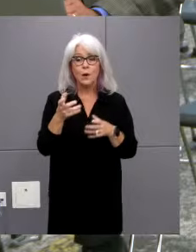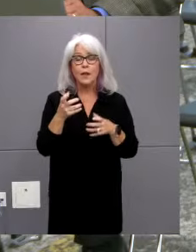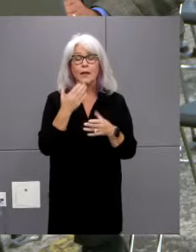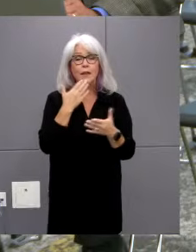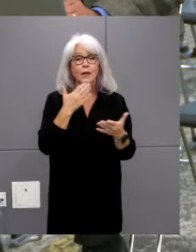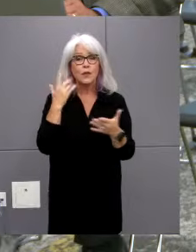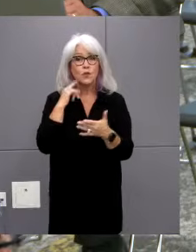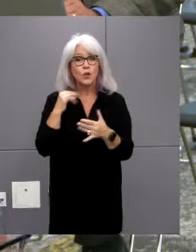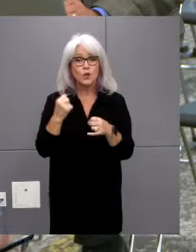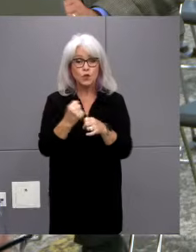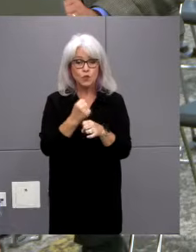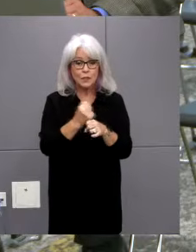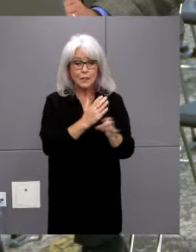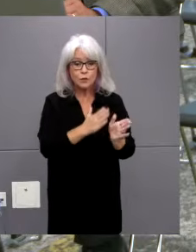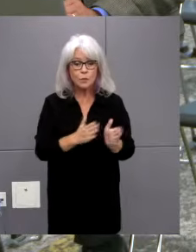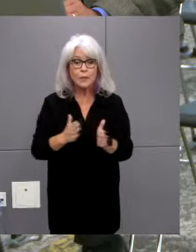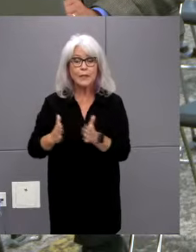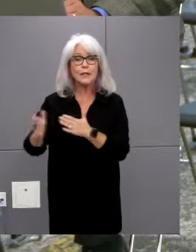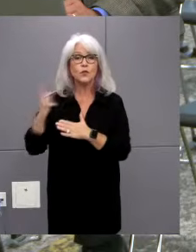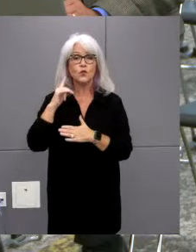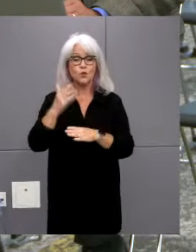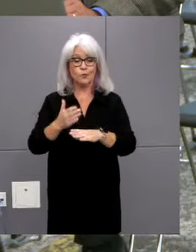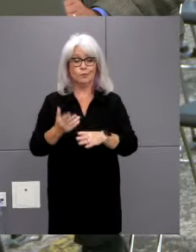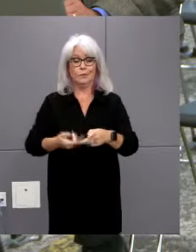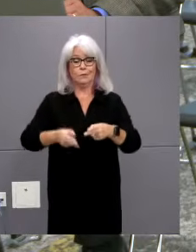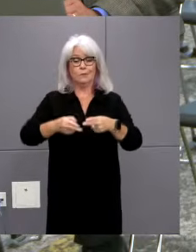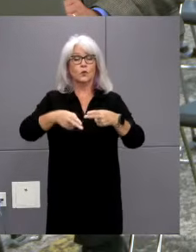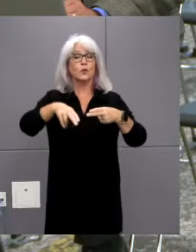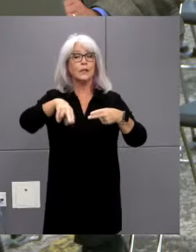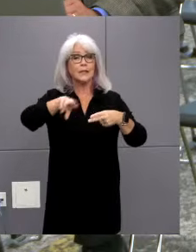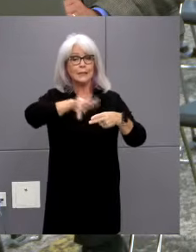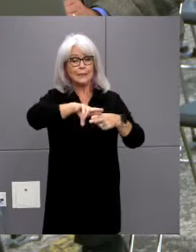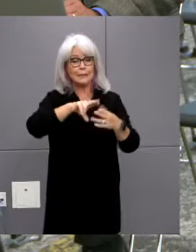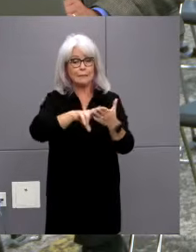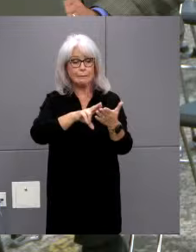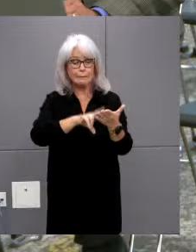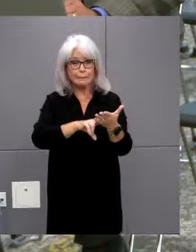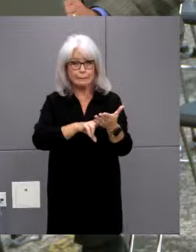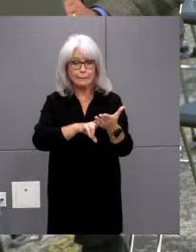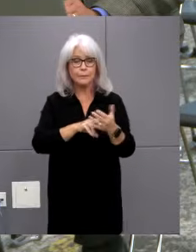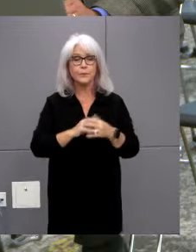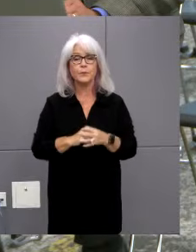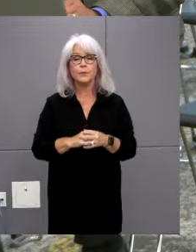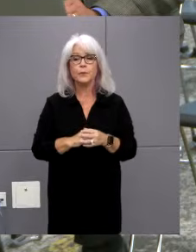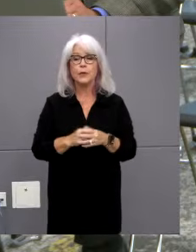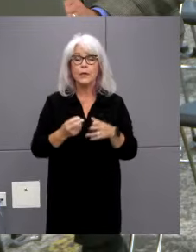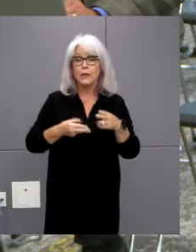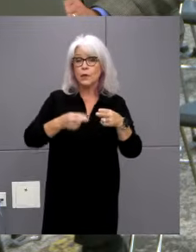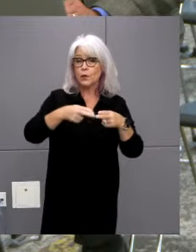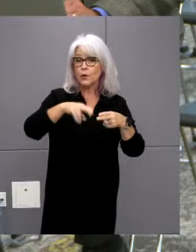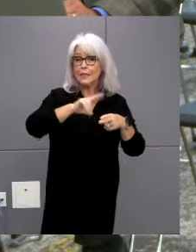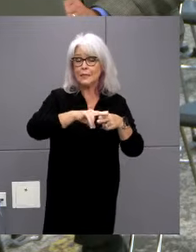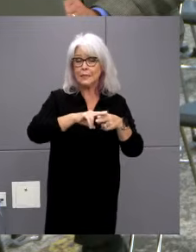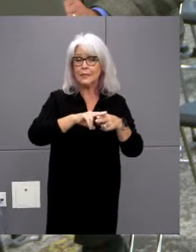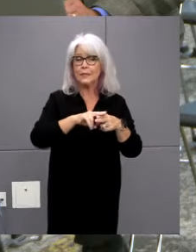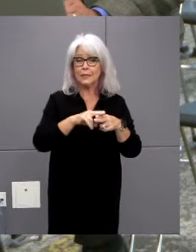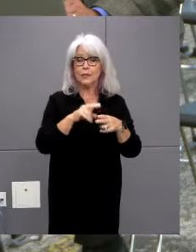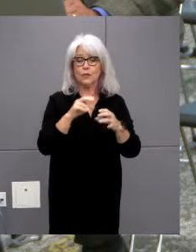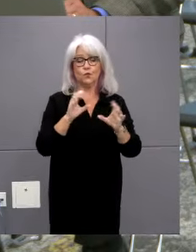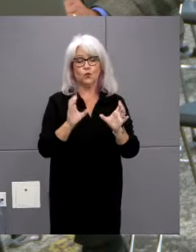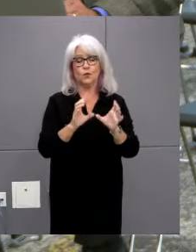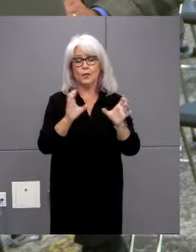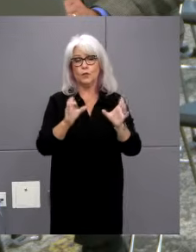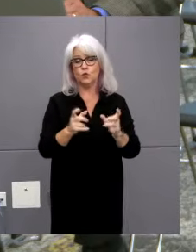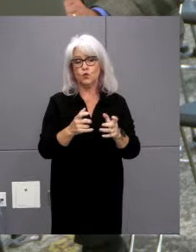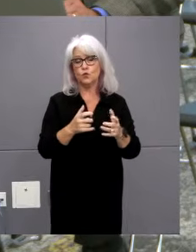that involves trying to increase your enrollment, also increasing the credentials awarded, and I want to congratulate you. I think you